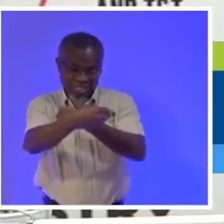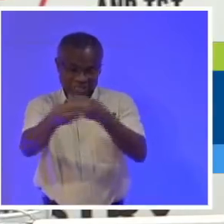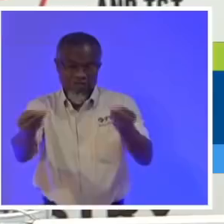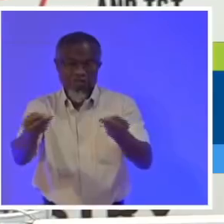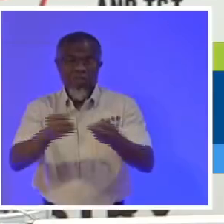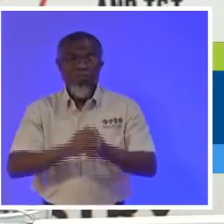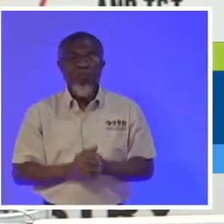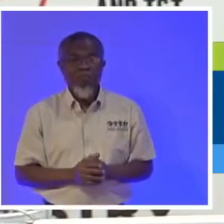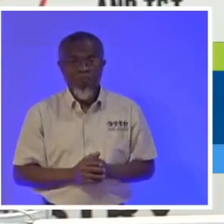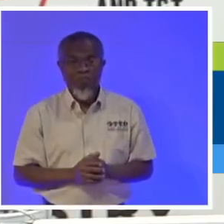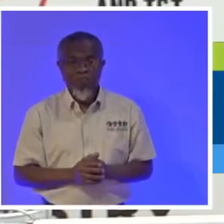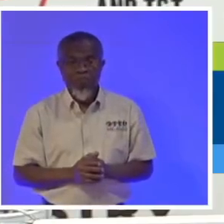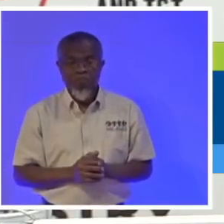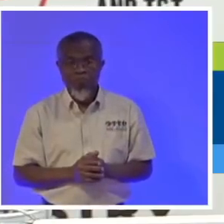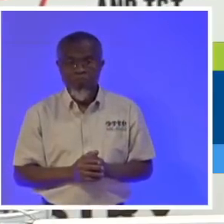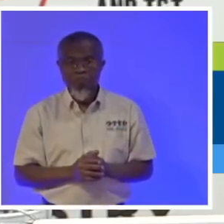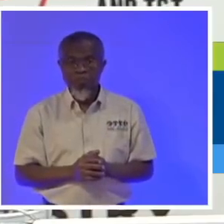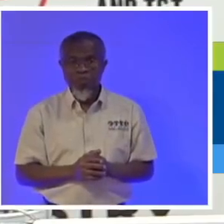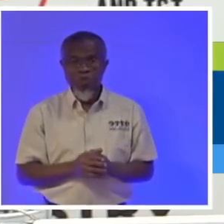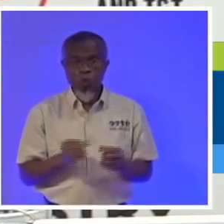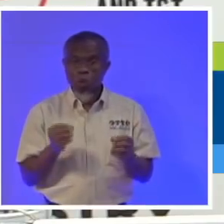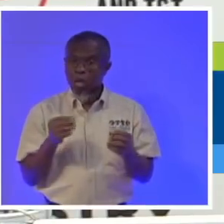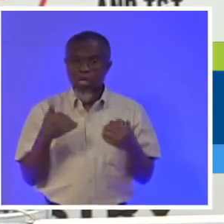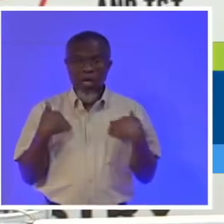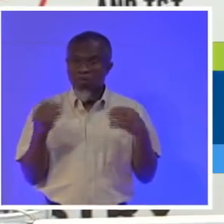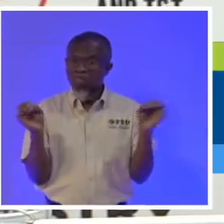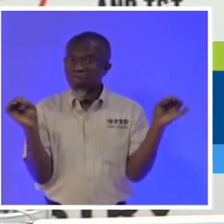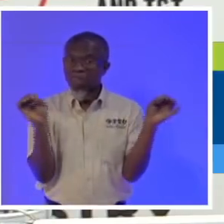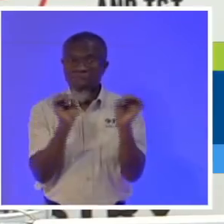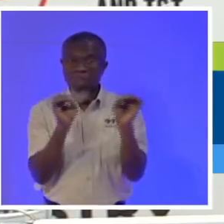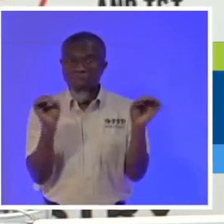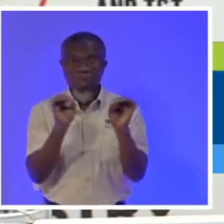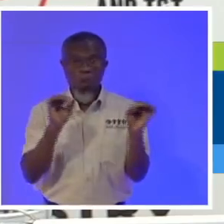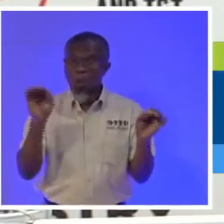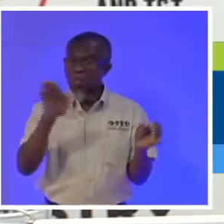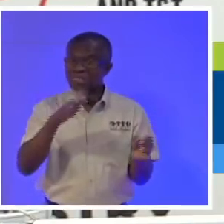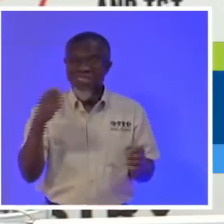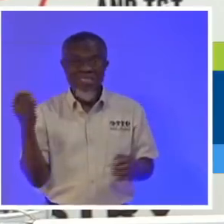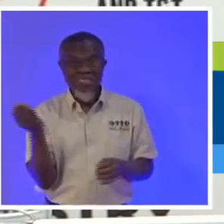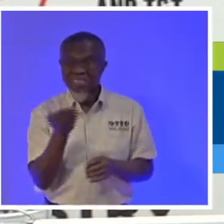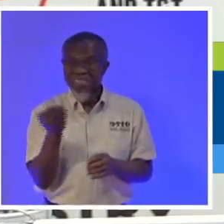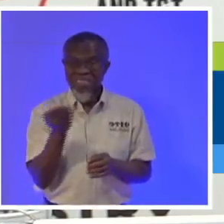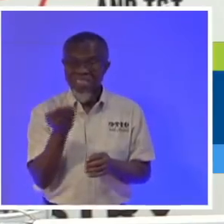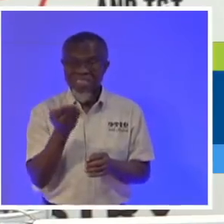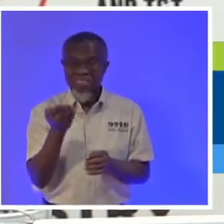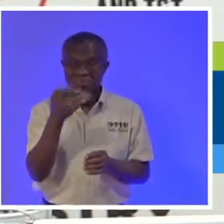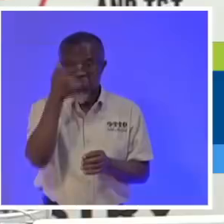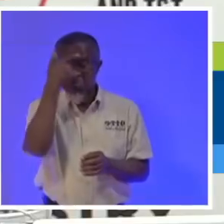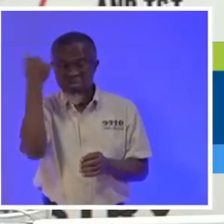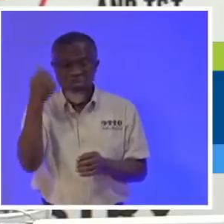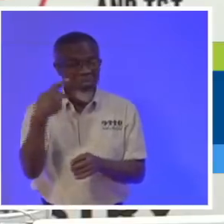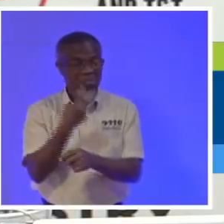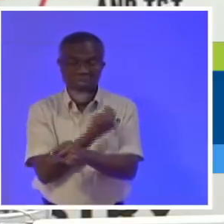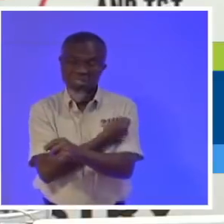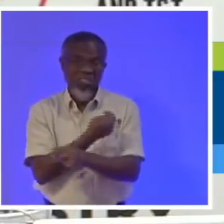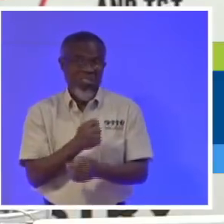1.44 million with no deaths attributable to vaccination. But every